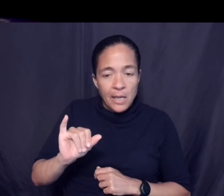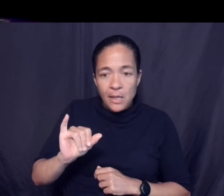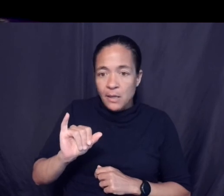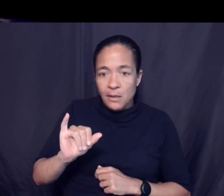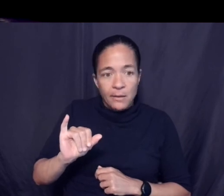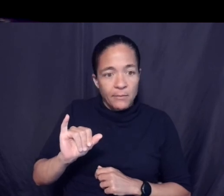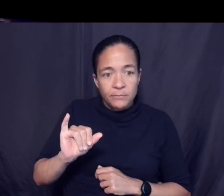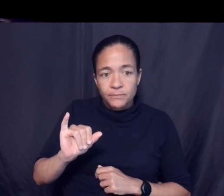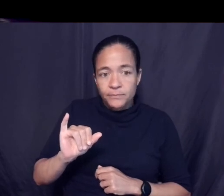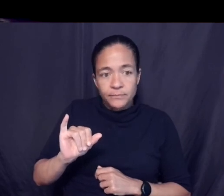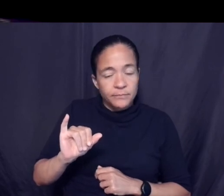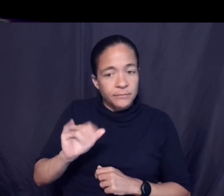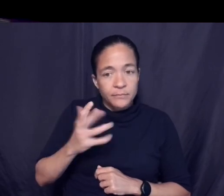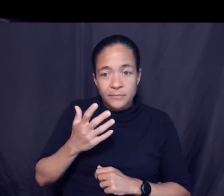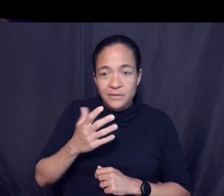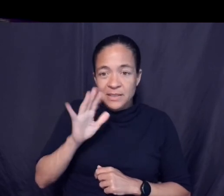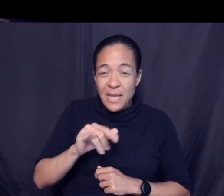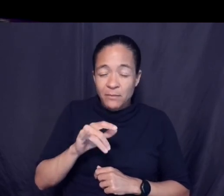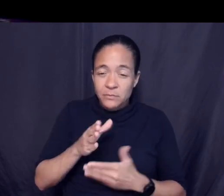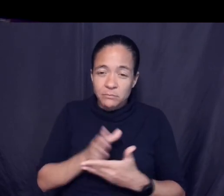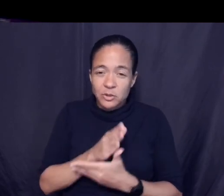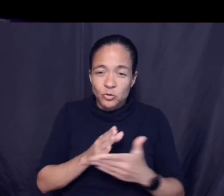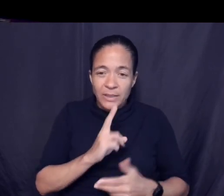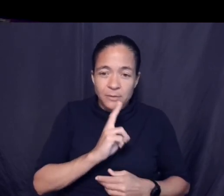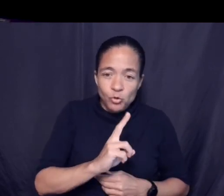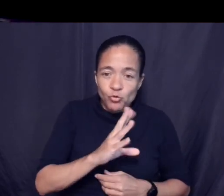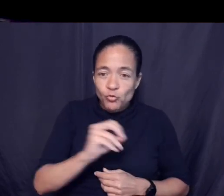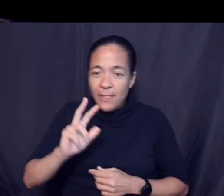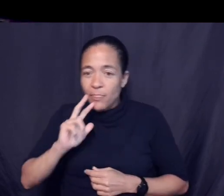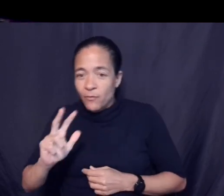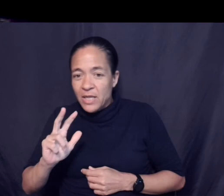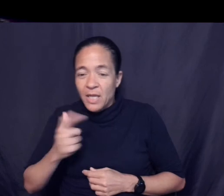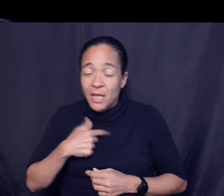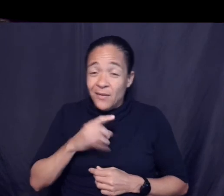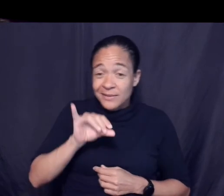bedside. That was between the ages of 2 and 3.